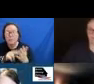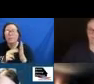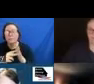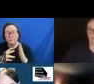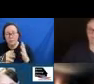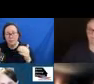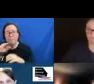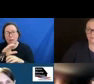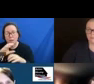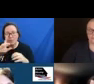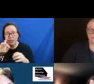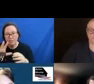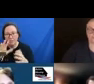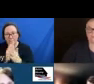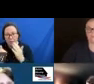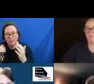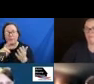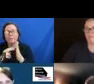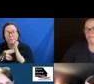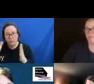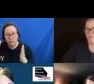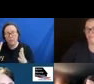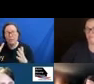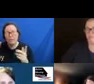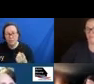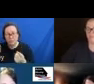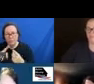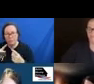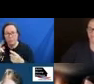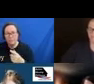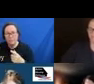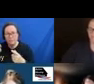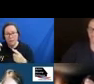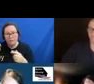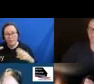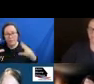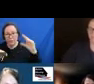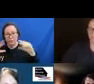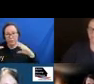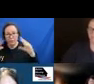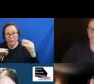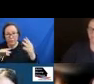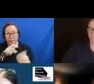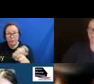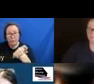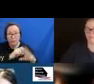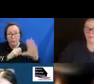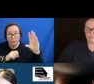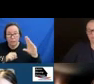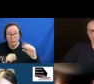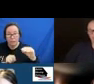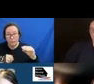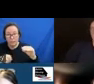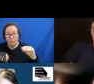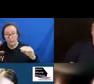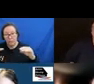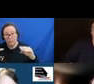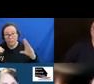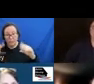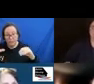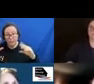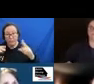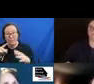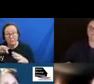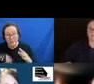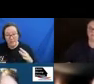above $85 a month, it's going to reduce the benefit. And it's going to reduce the benefit by 50